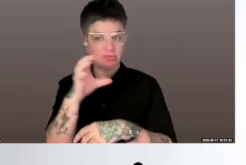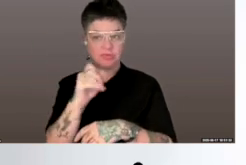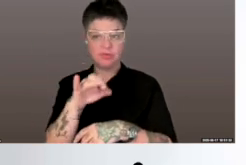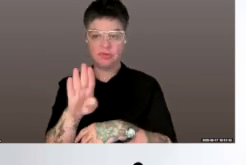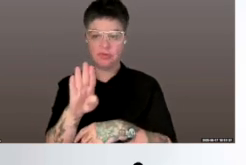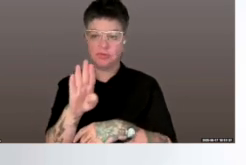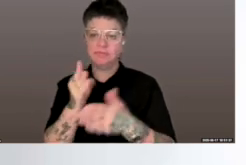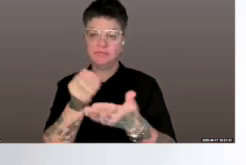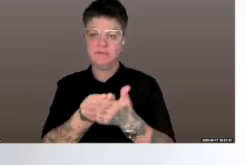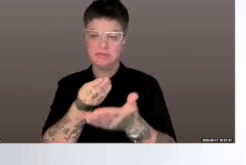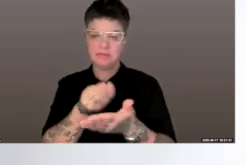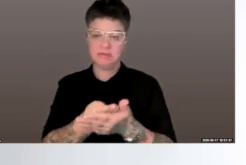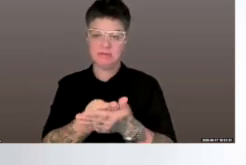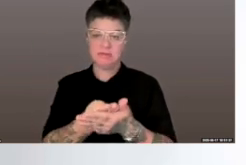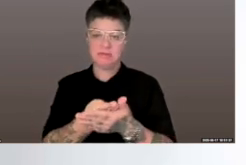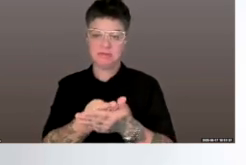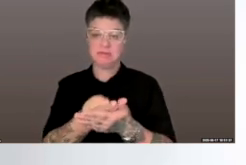Next slide, please.